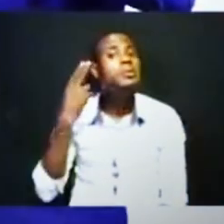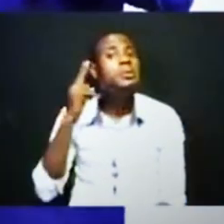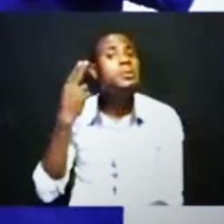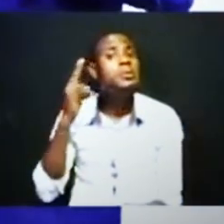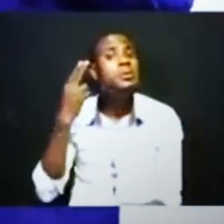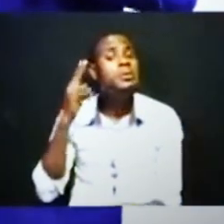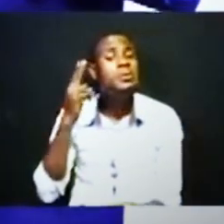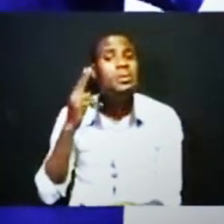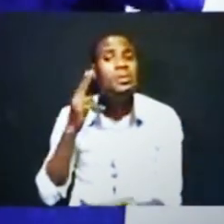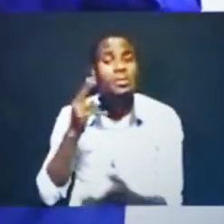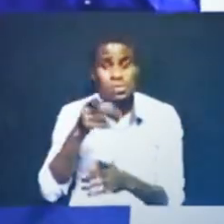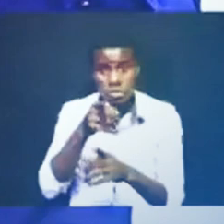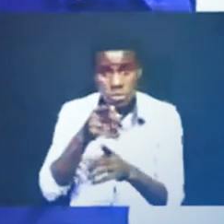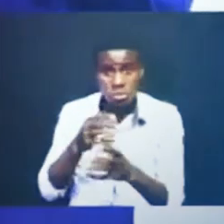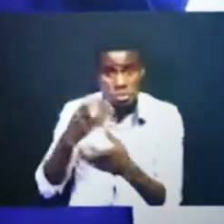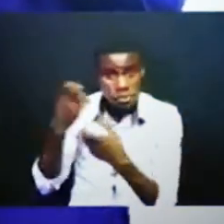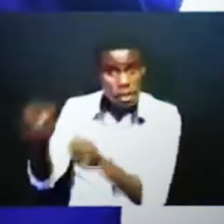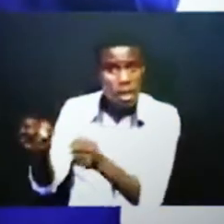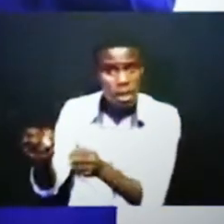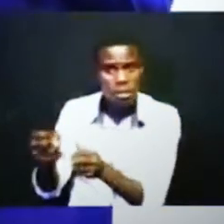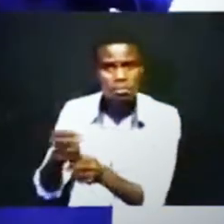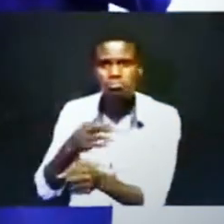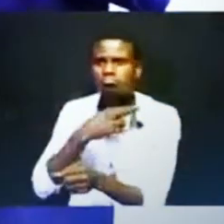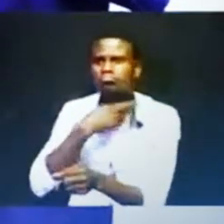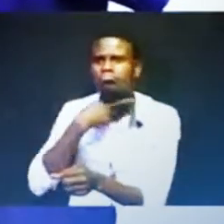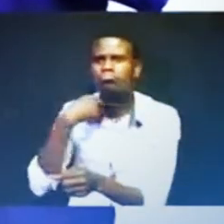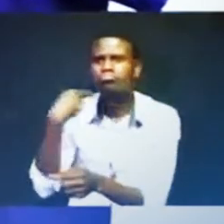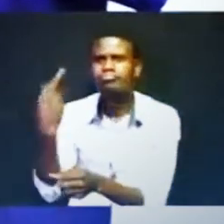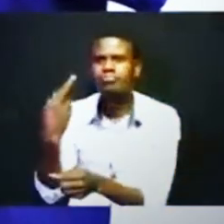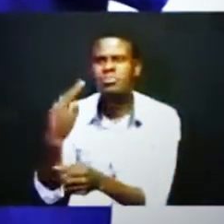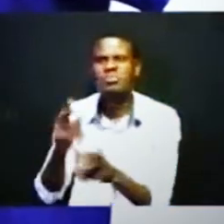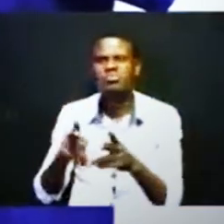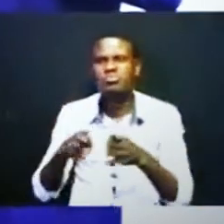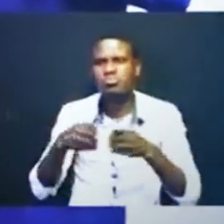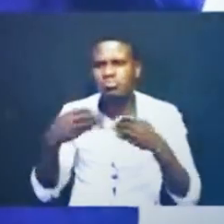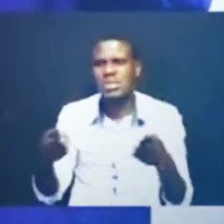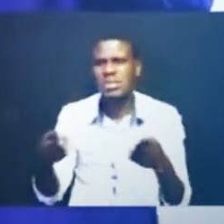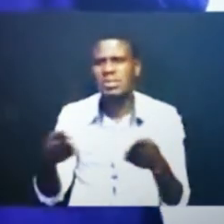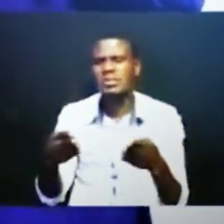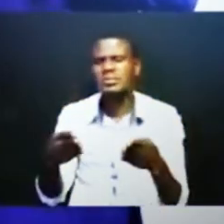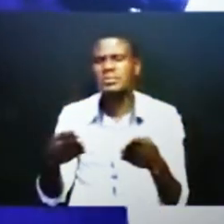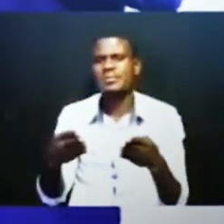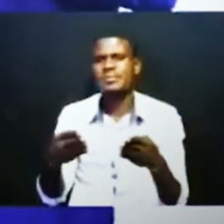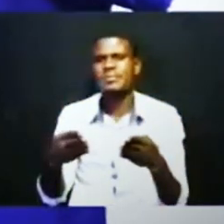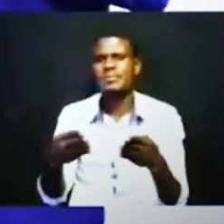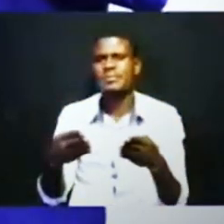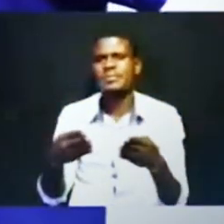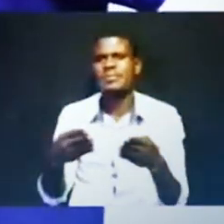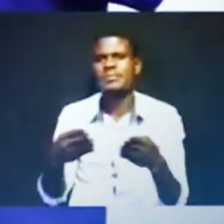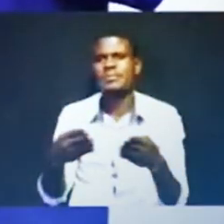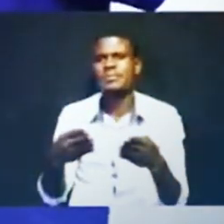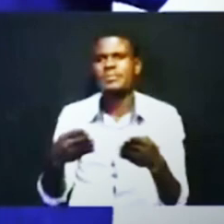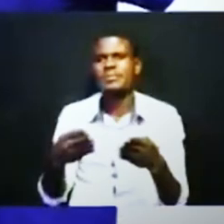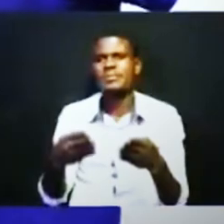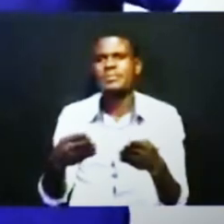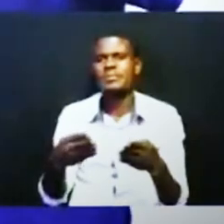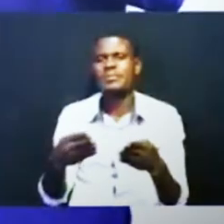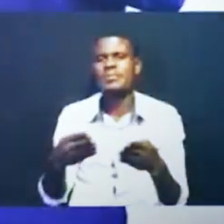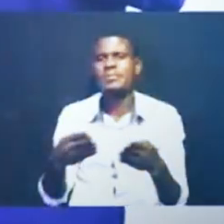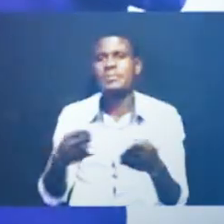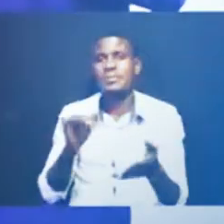some sum natural and answer what the idea no money see who say an amon way to know you more with them. That's why there's a town in Ghana called